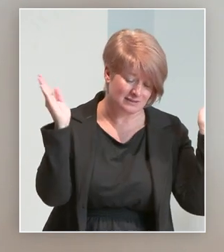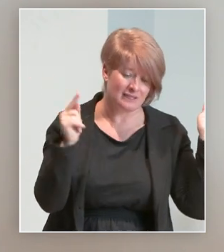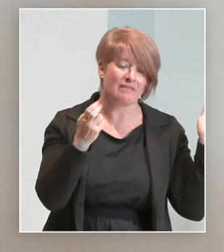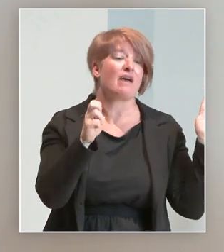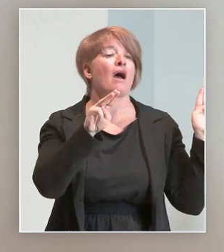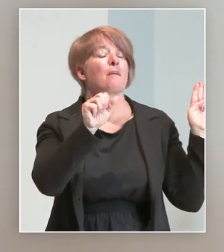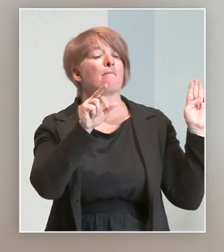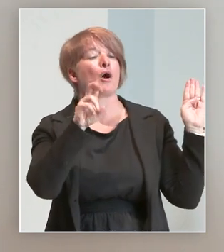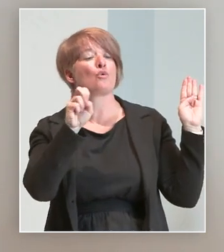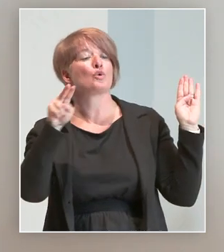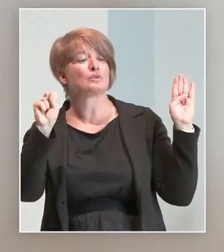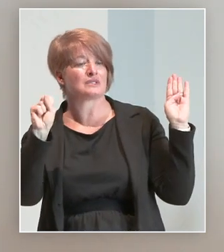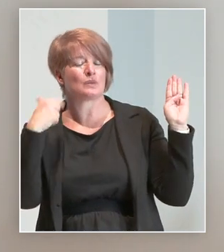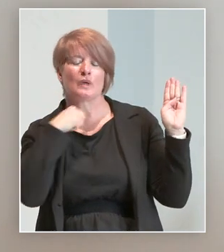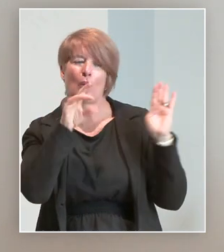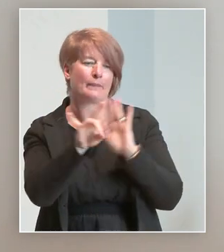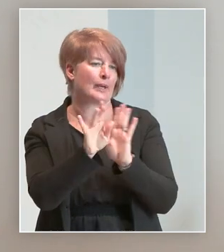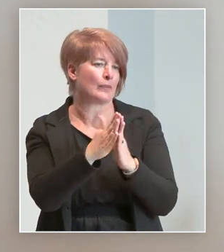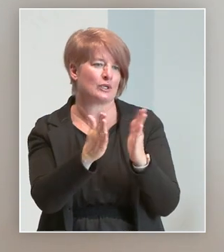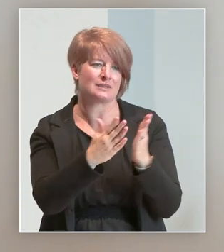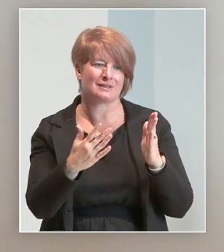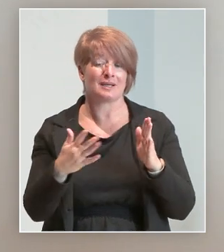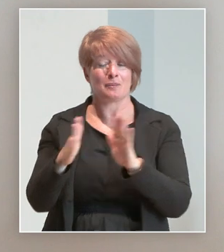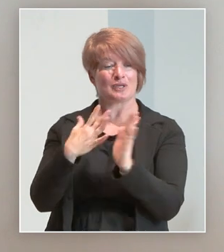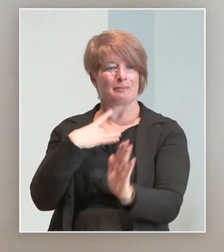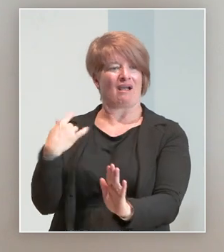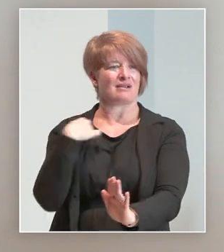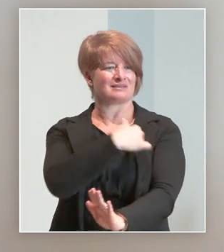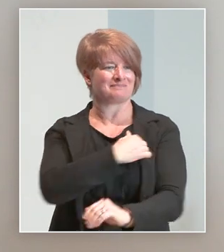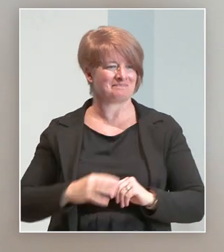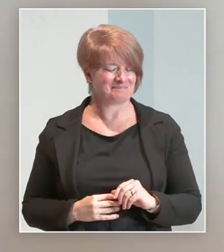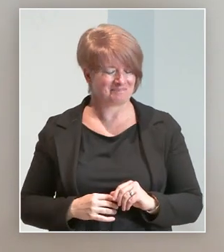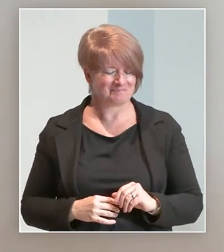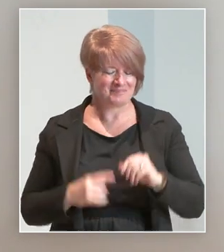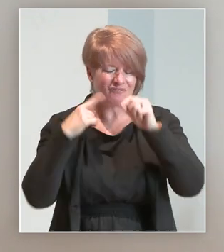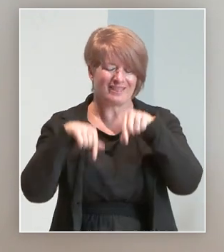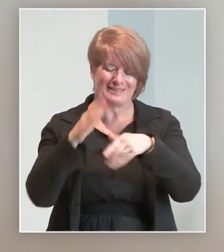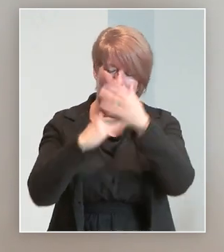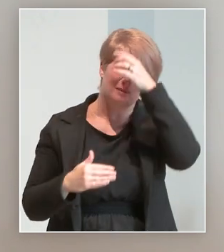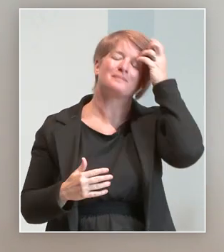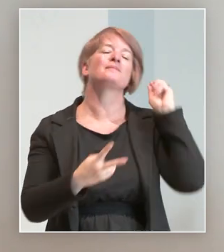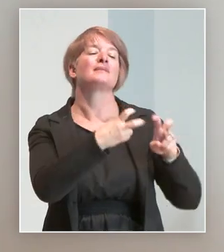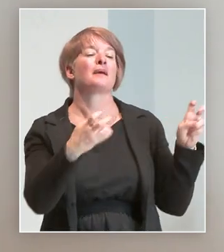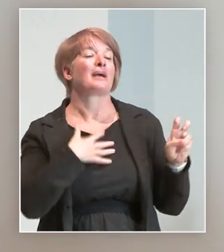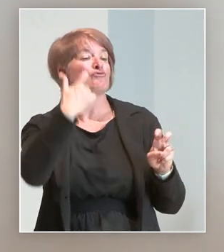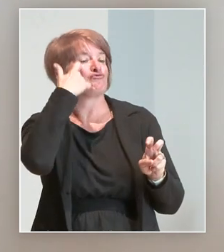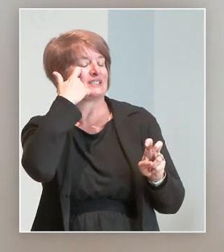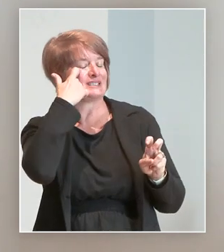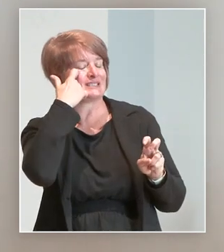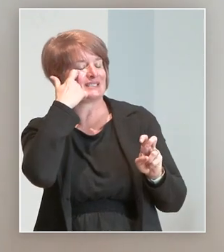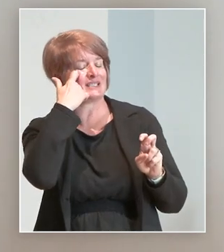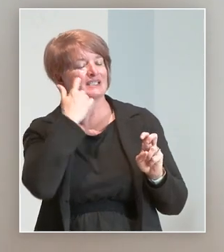choose books. Rather, we are chosen, adopted by them. For this section, I'm pulling from my recent